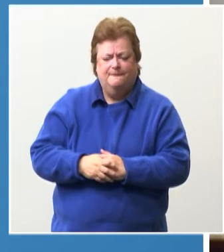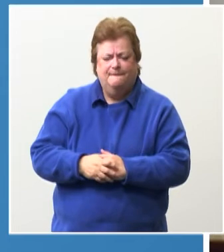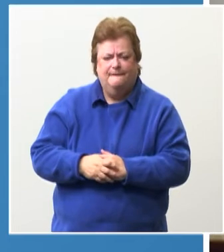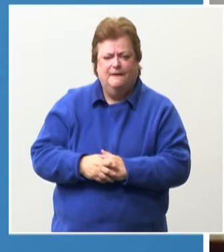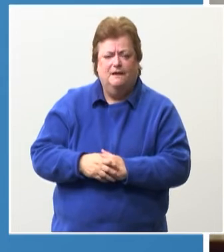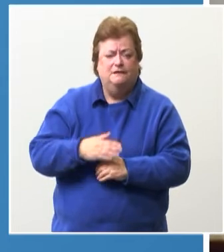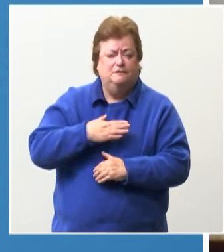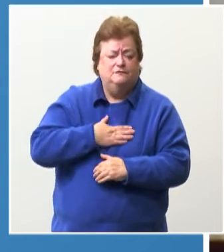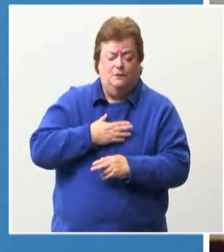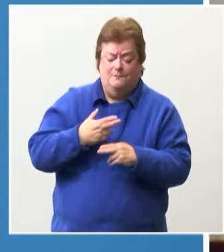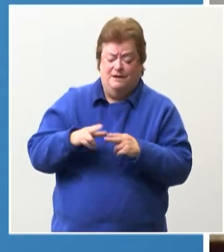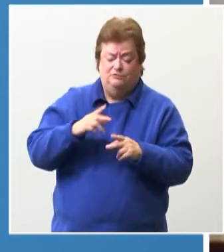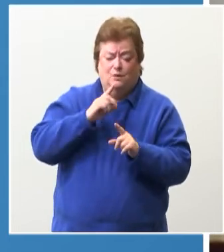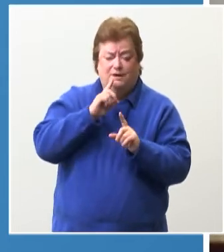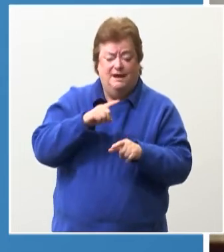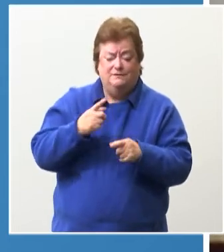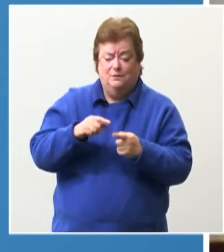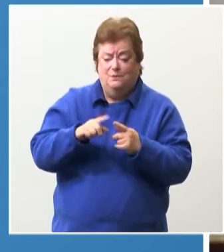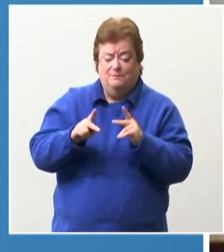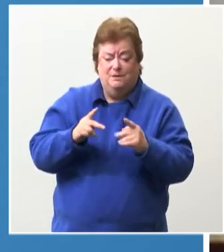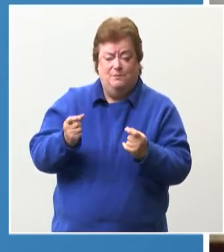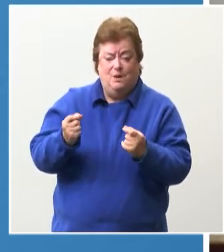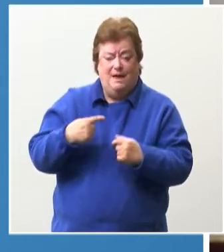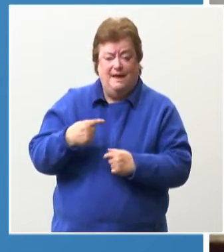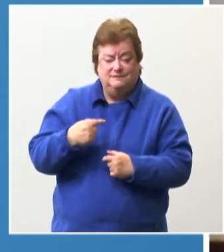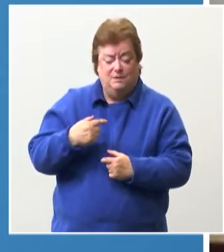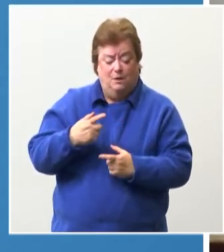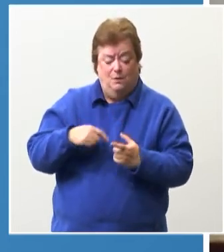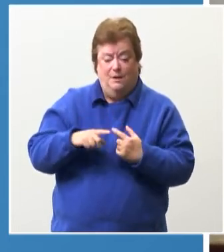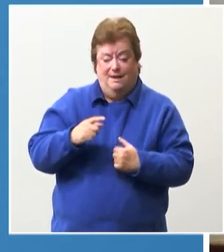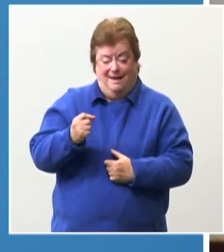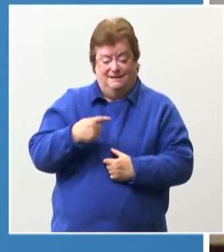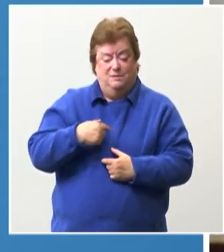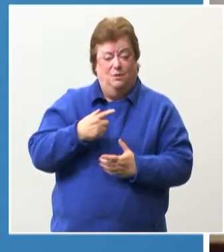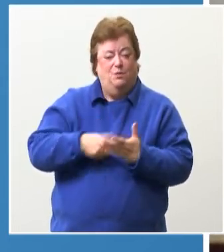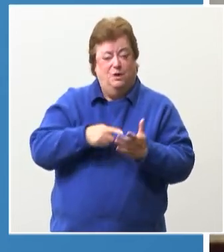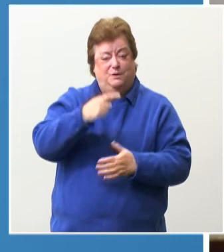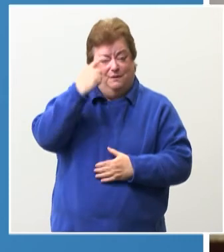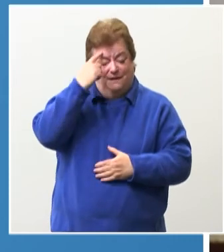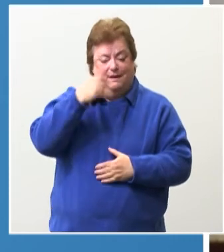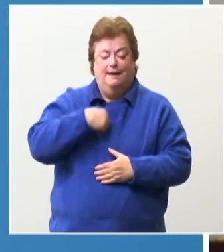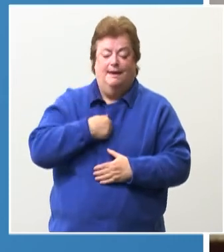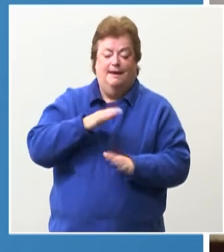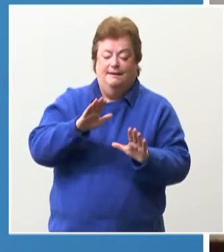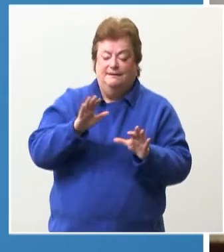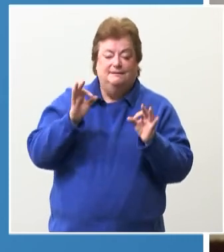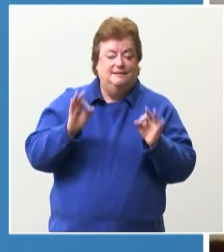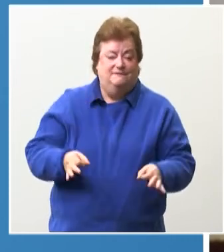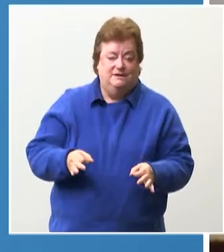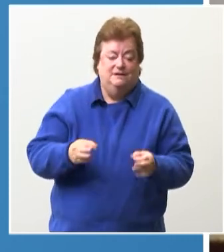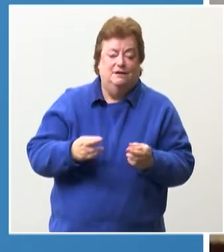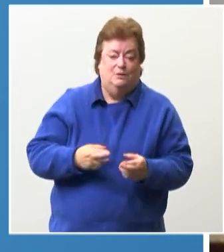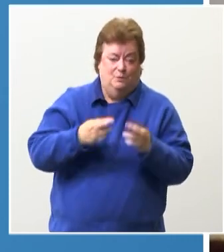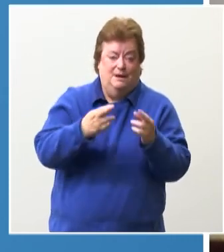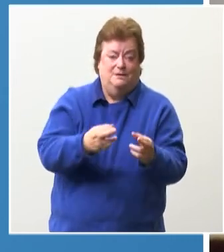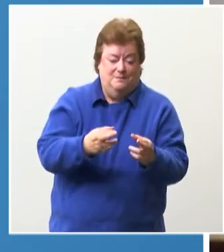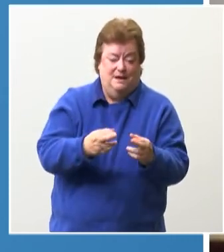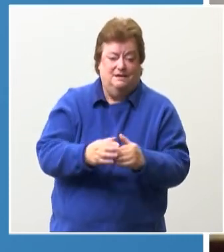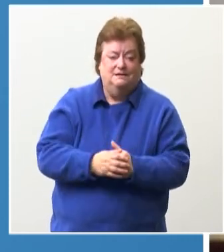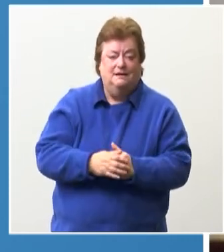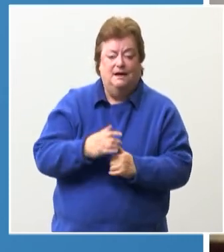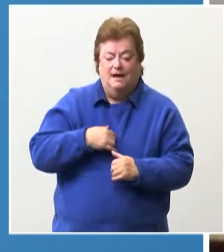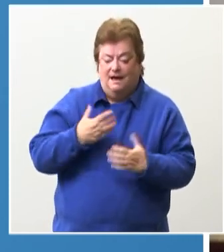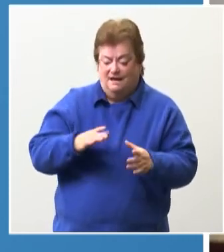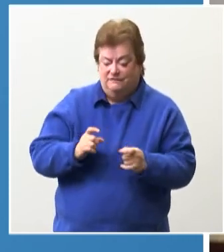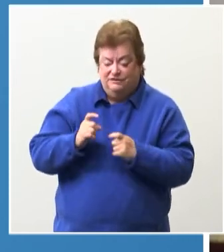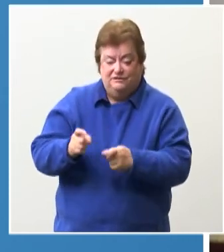So my short answer when people ask me, what do you think? And I definitely recommend it. I've given it to my own